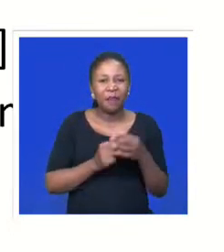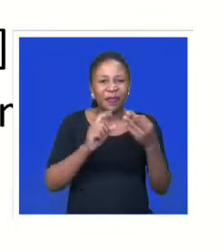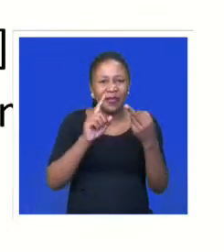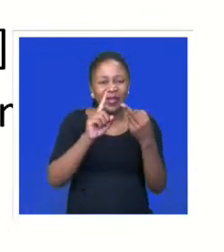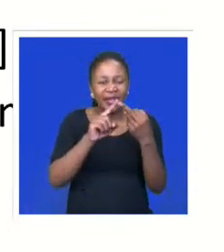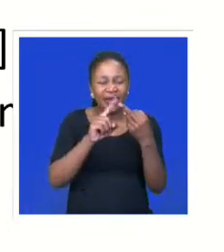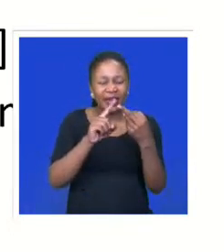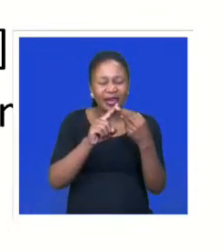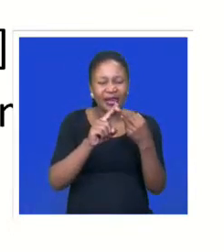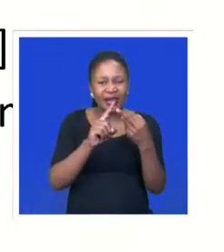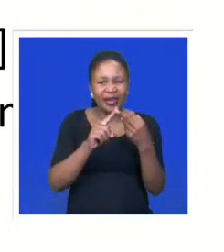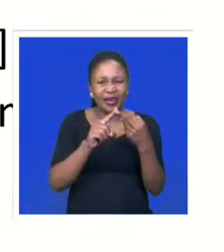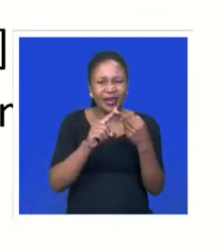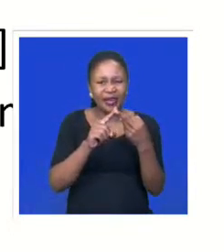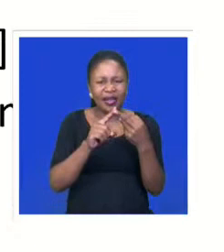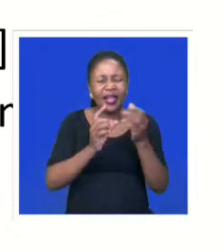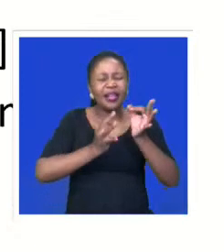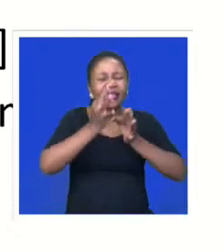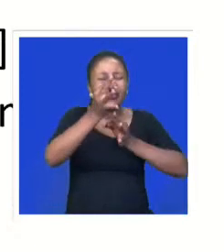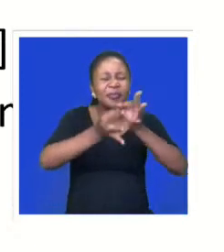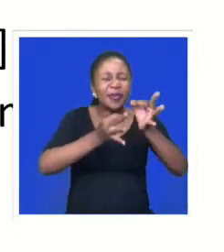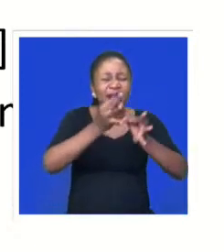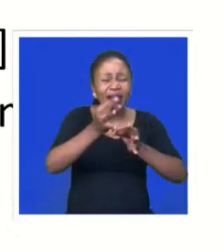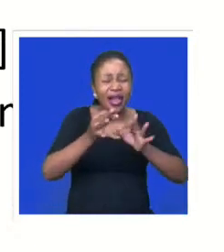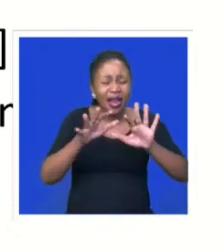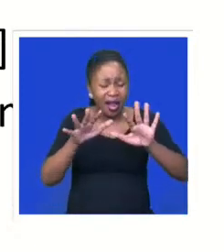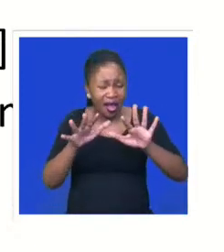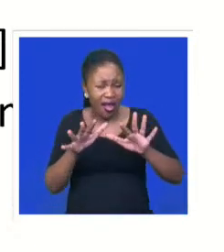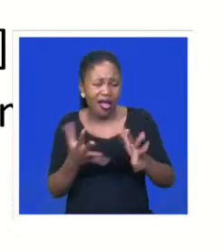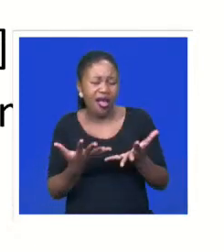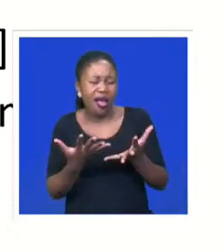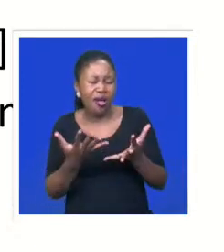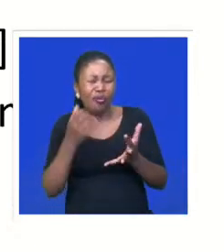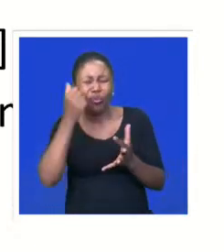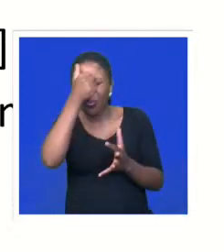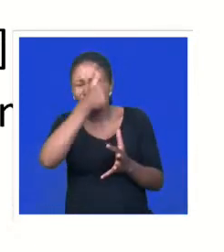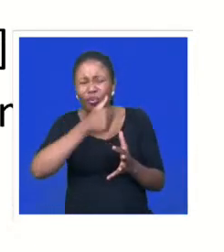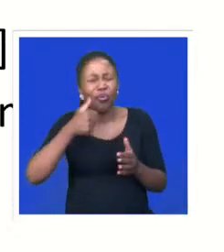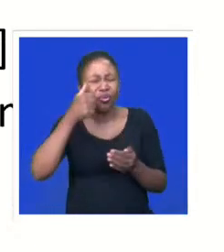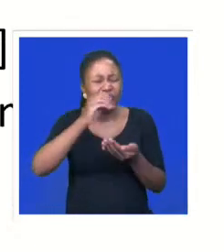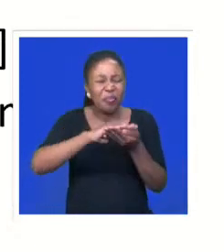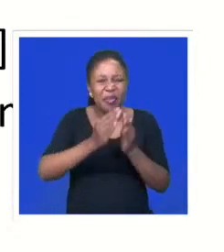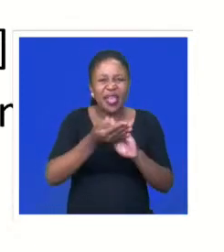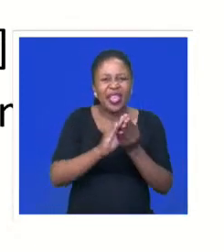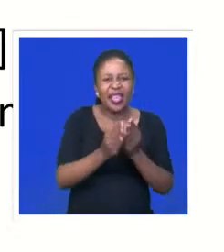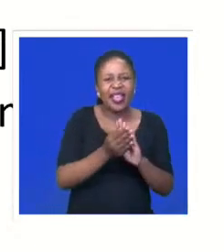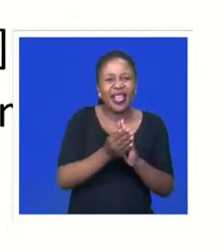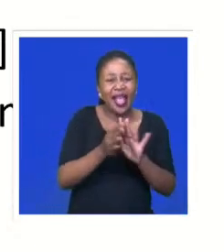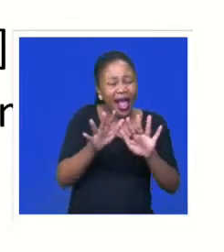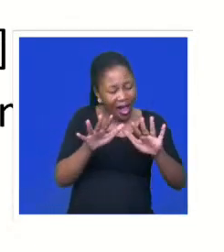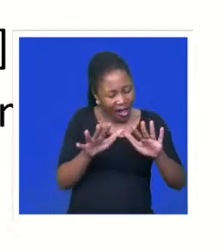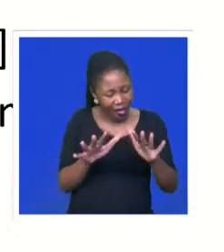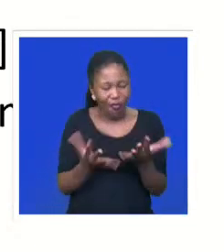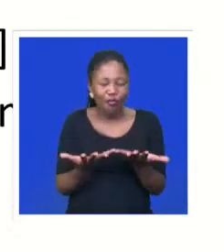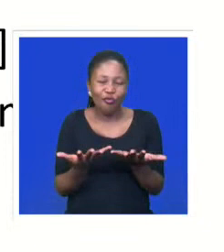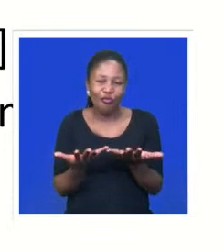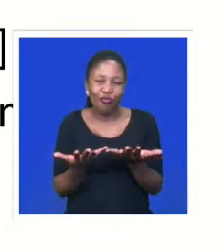3, explain how God created the universe. That is 2